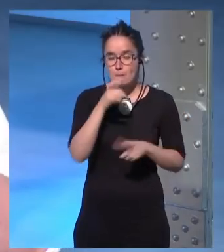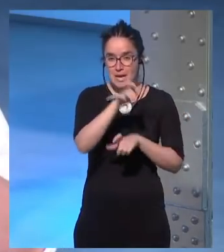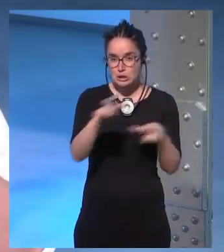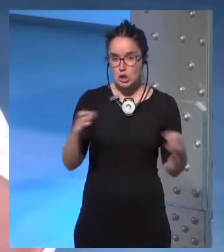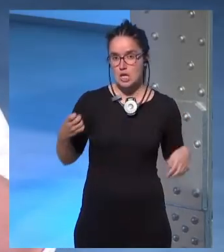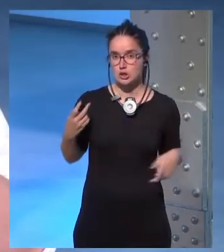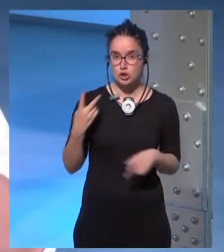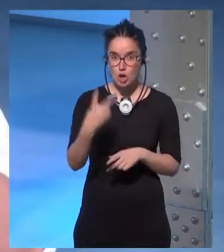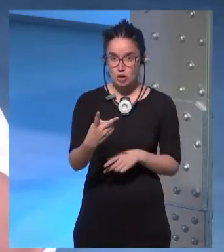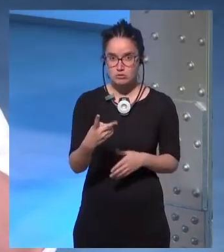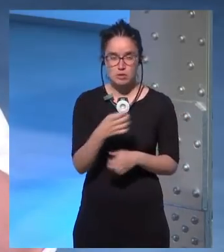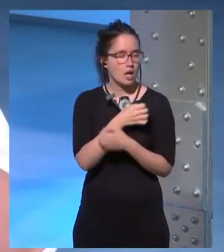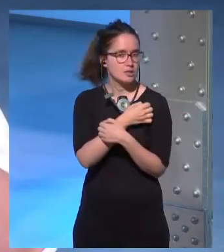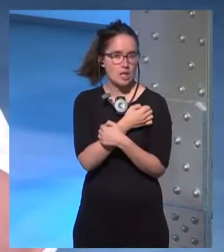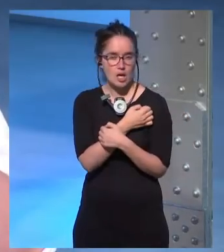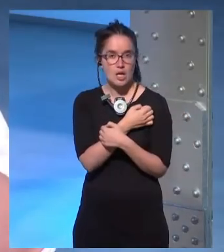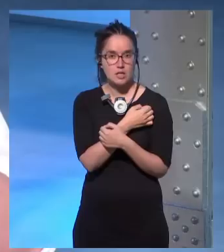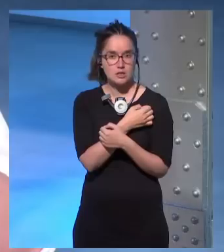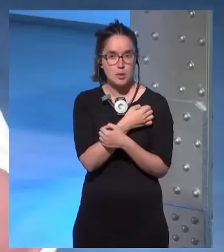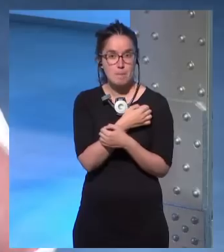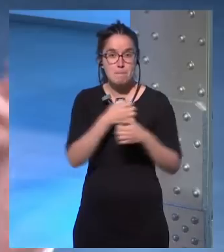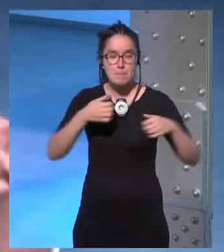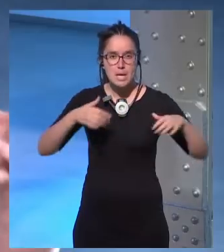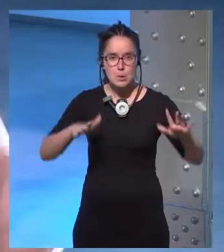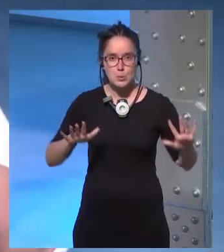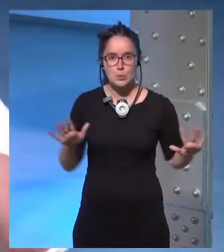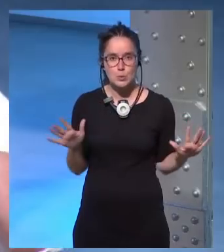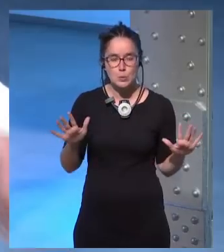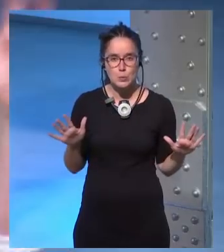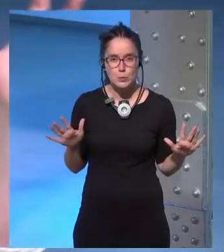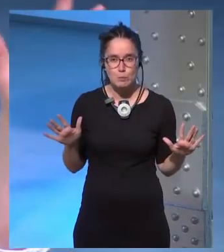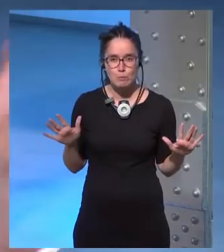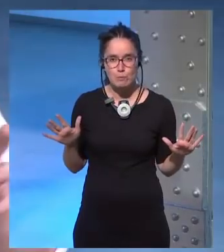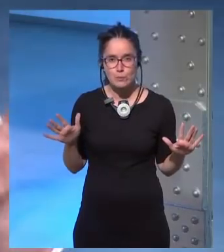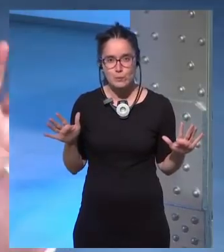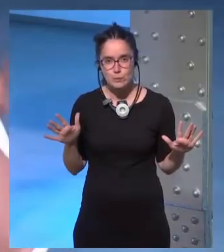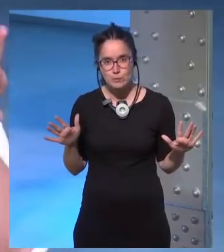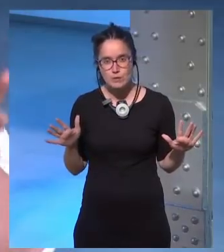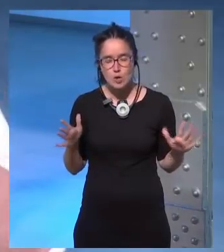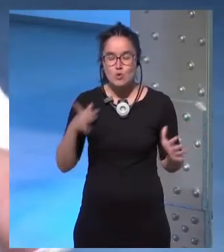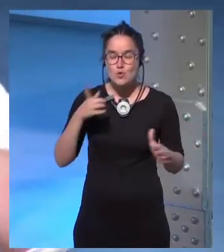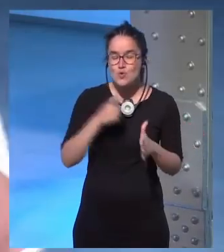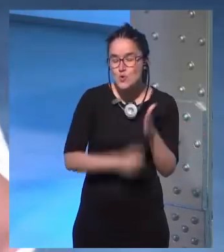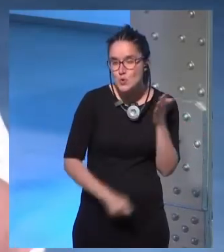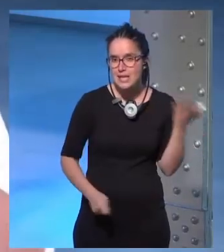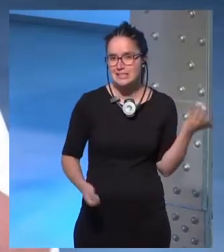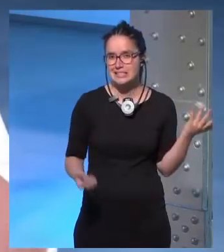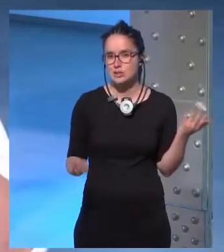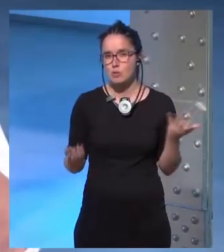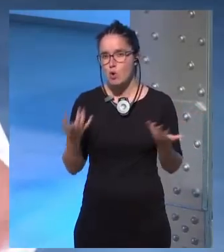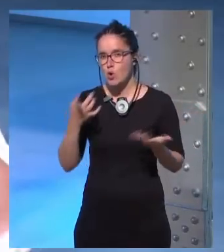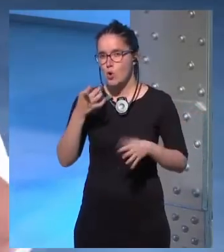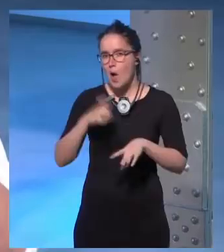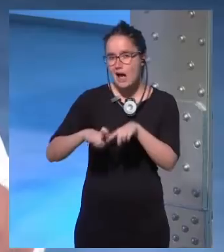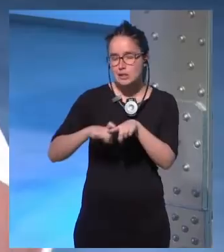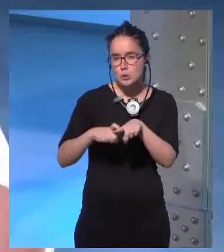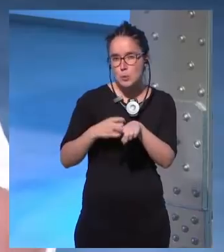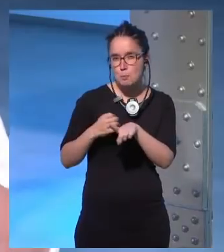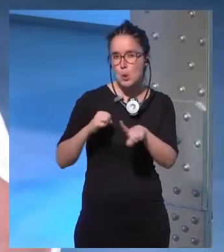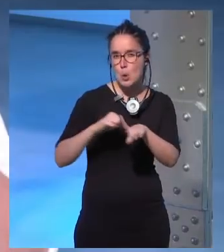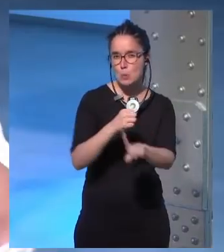abusive, how they can have a relationship or not. Spoilers, but you know, I had